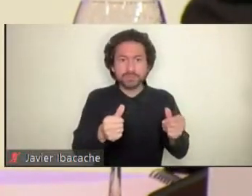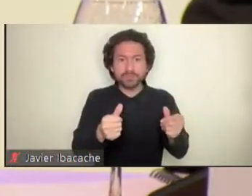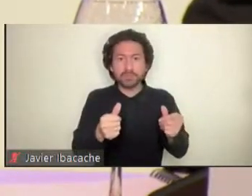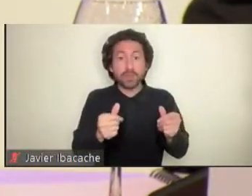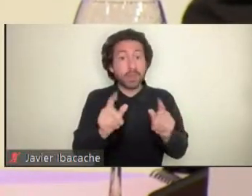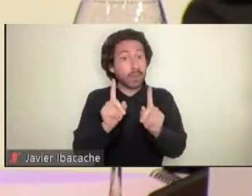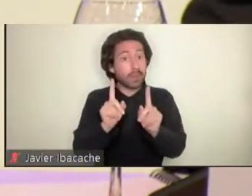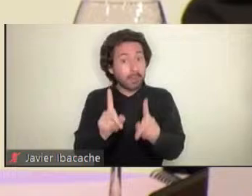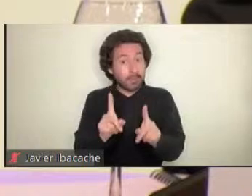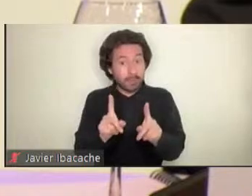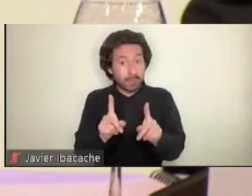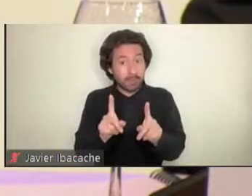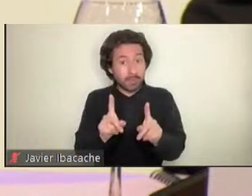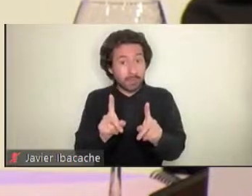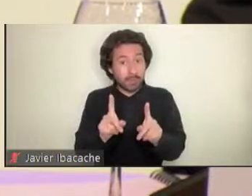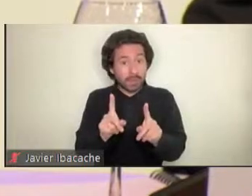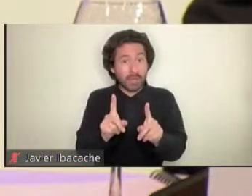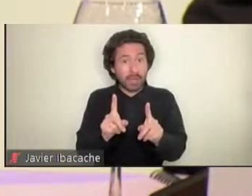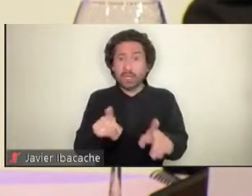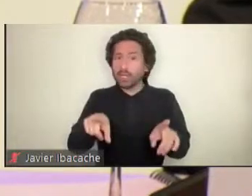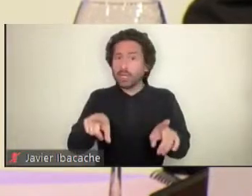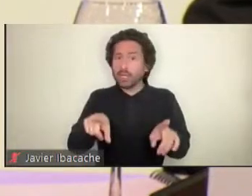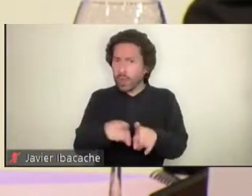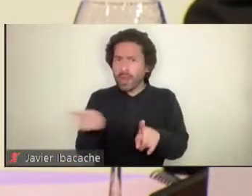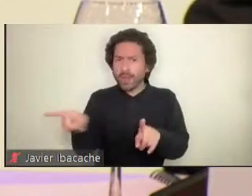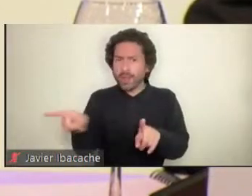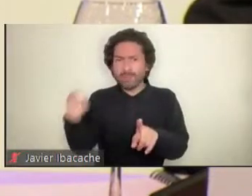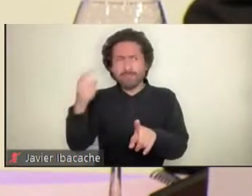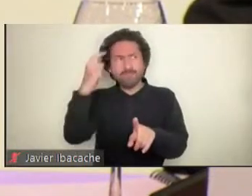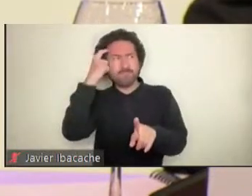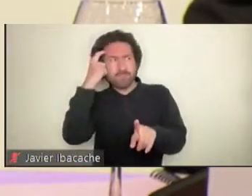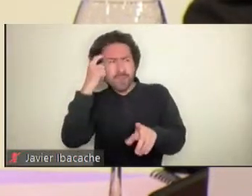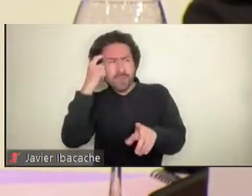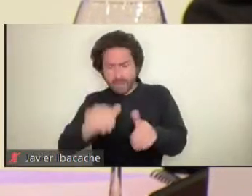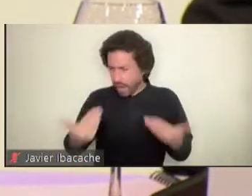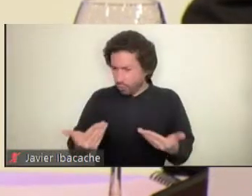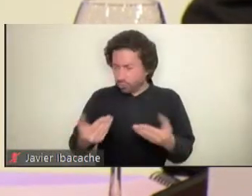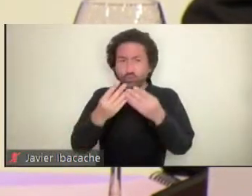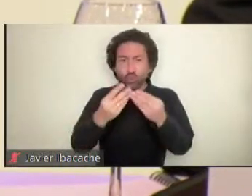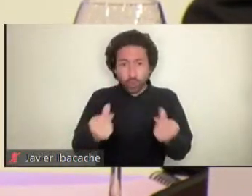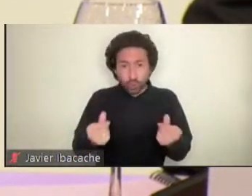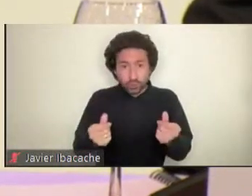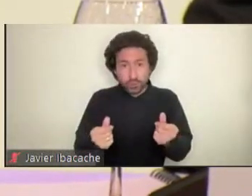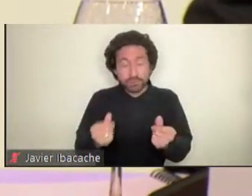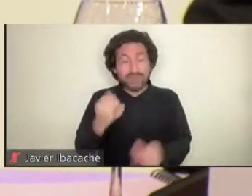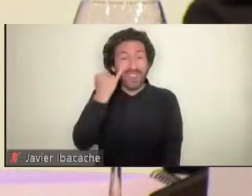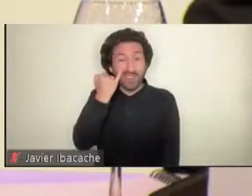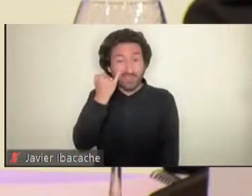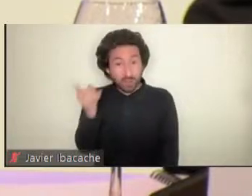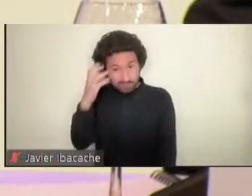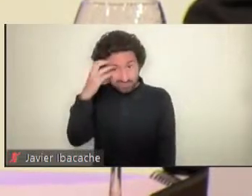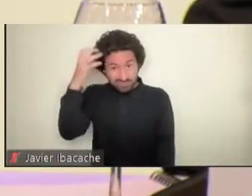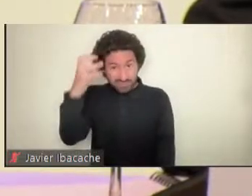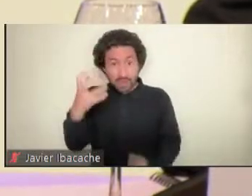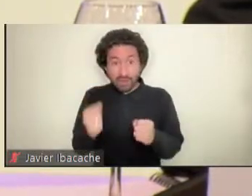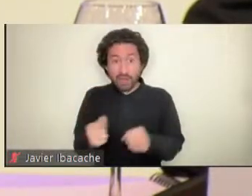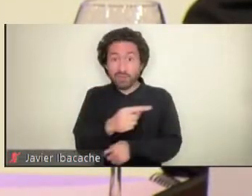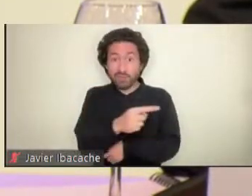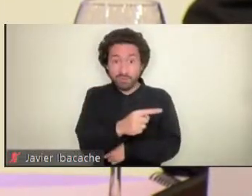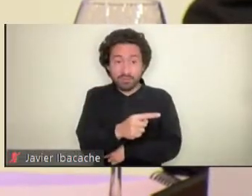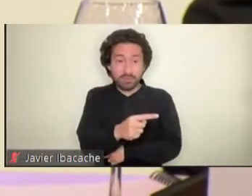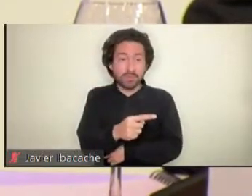requirements. It takes time, but also needs creativity. When the state has this